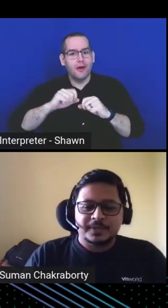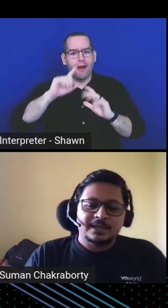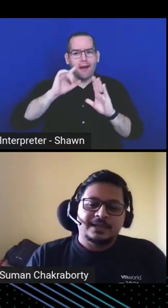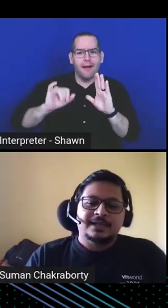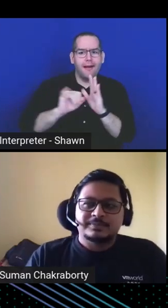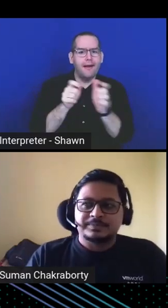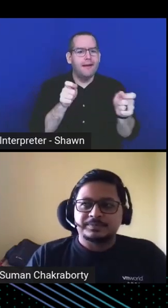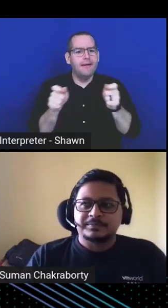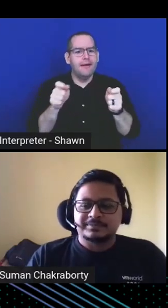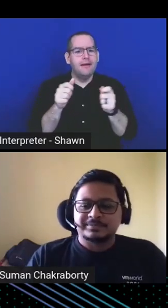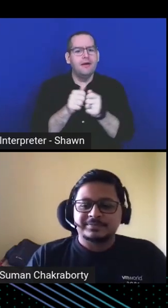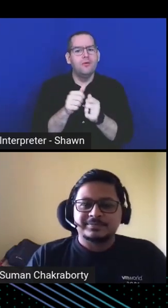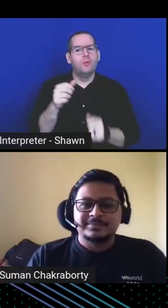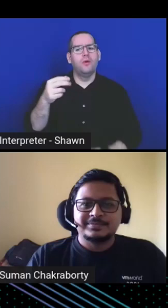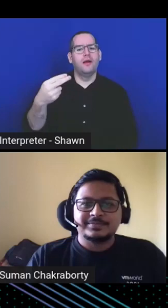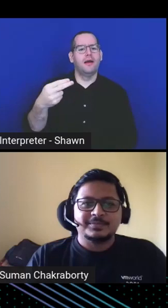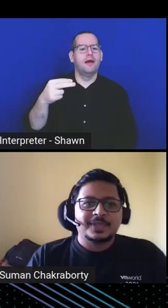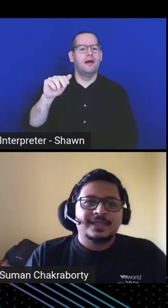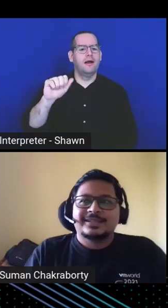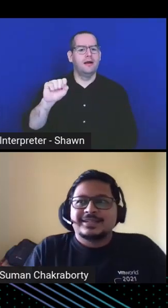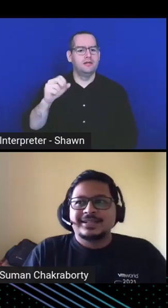tool.